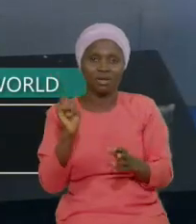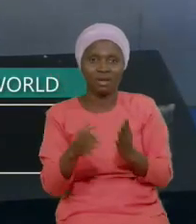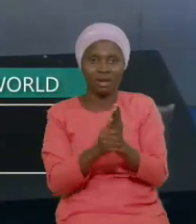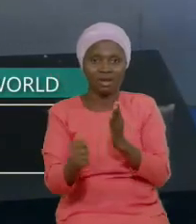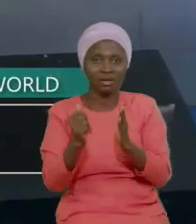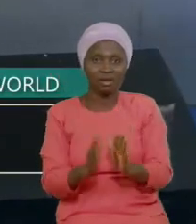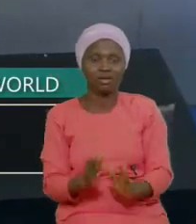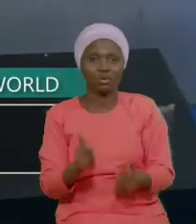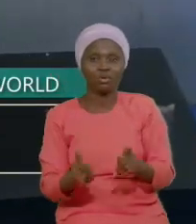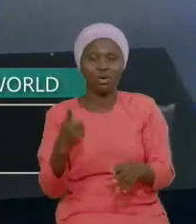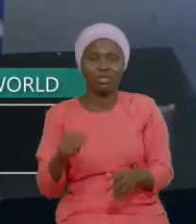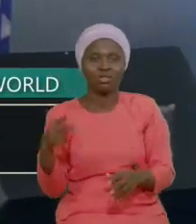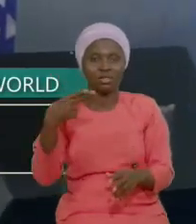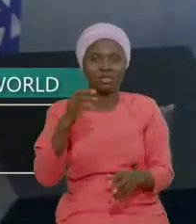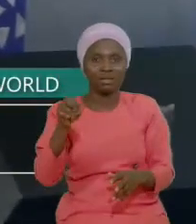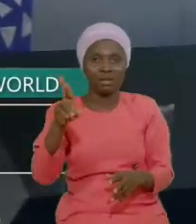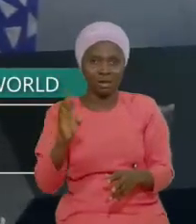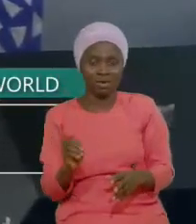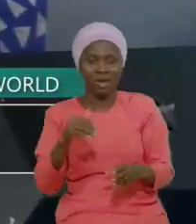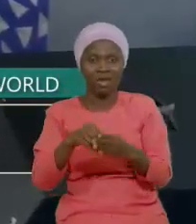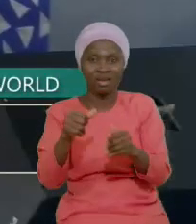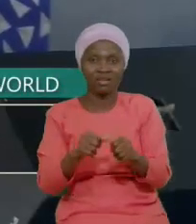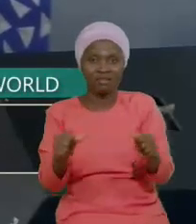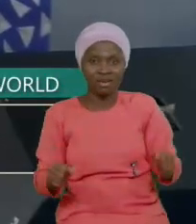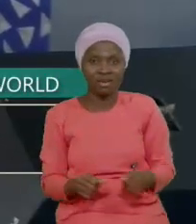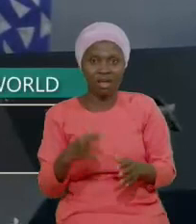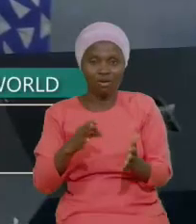heroes in every area of study.